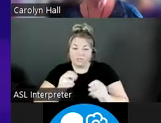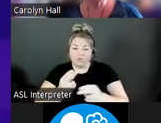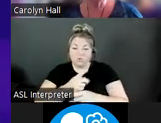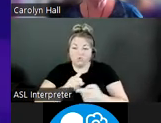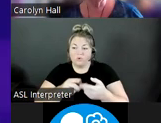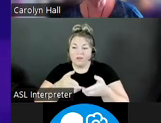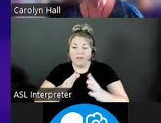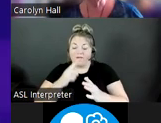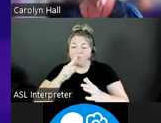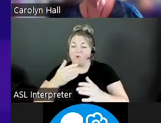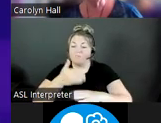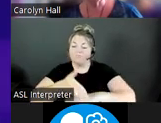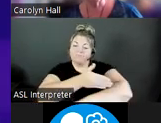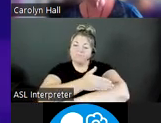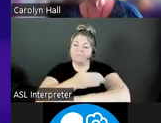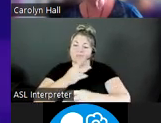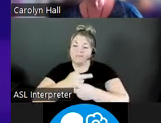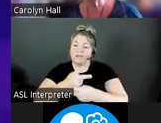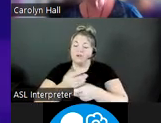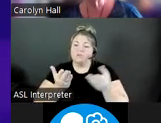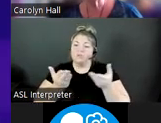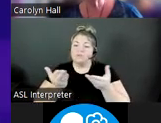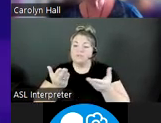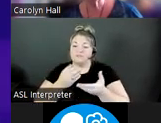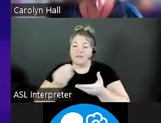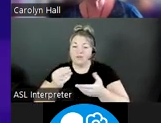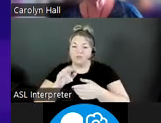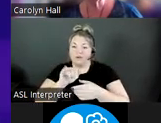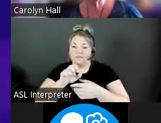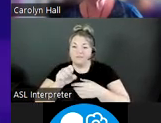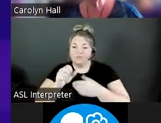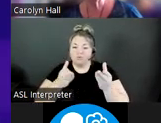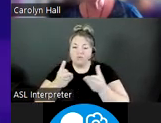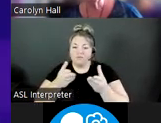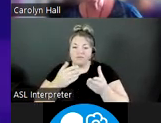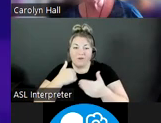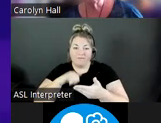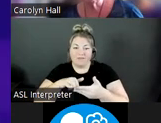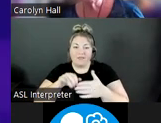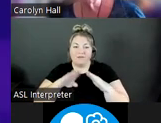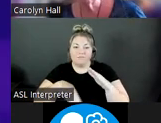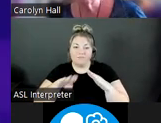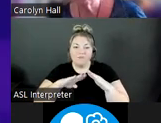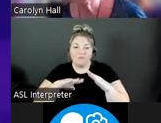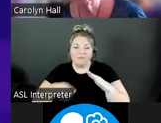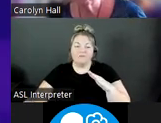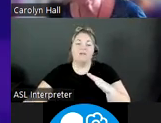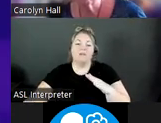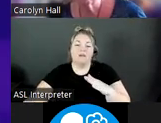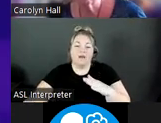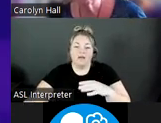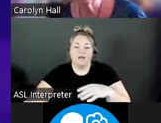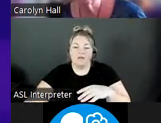allow for the better improvement of care services and crisis services, is to have those basic needs met, such as housing and